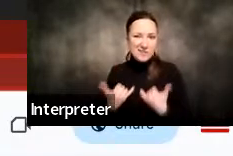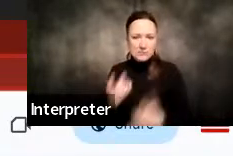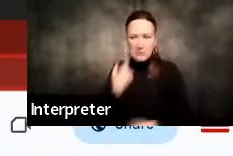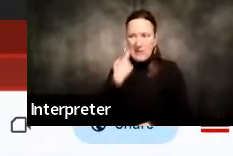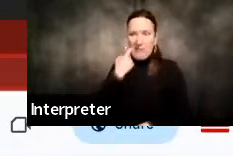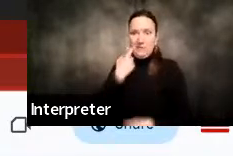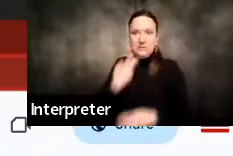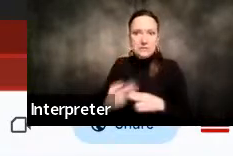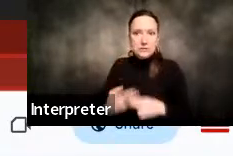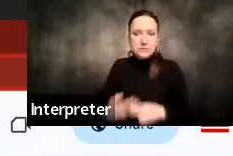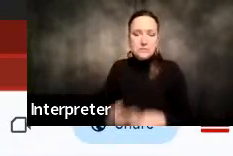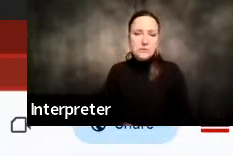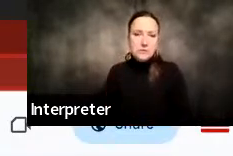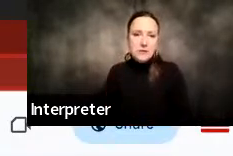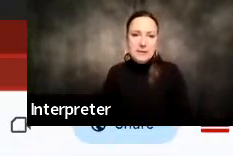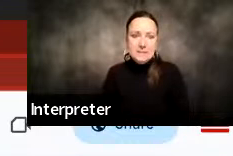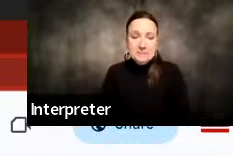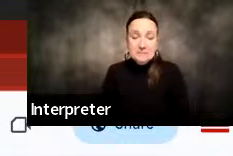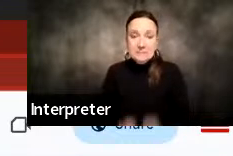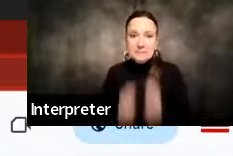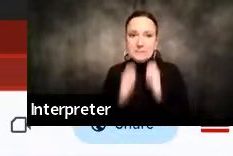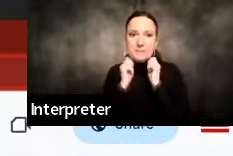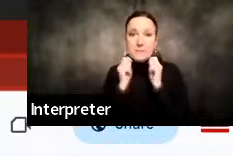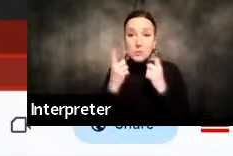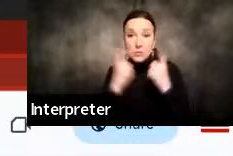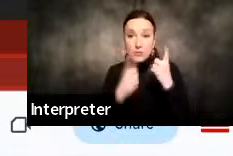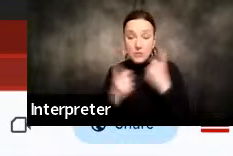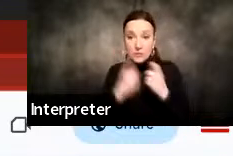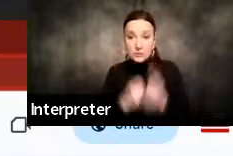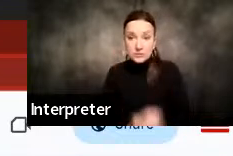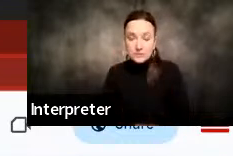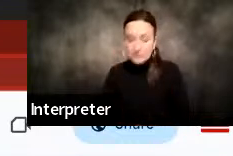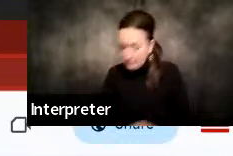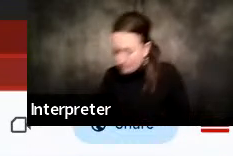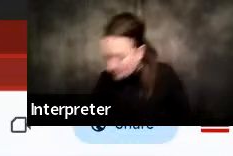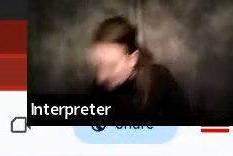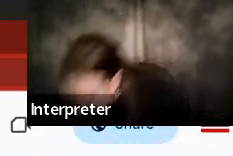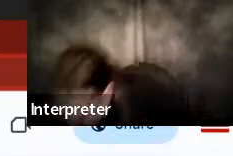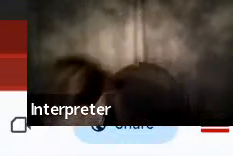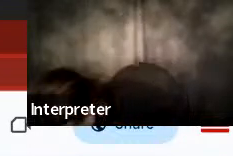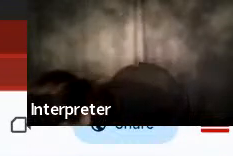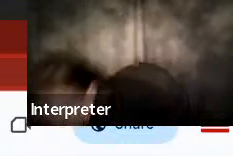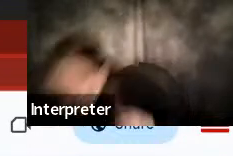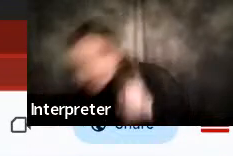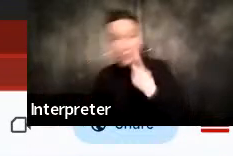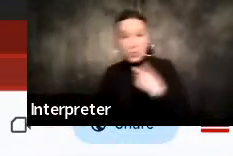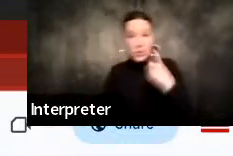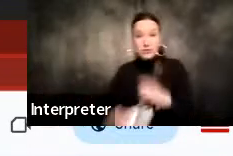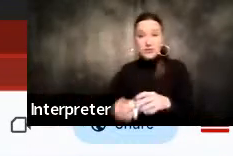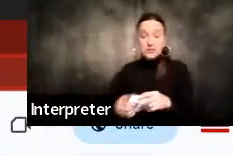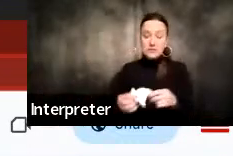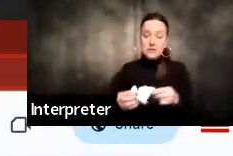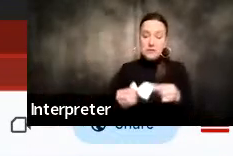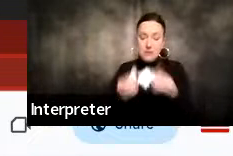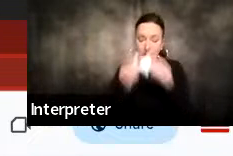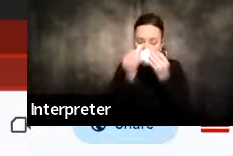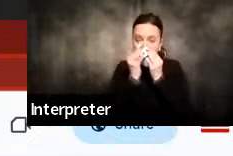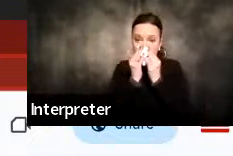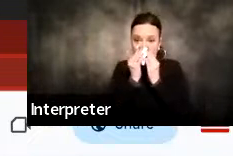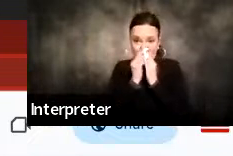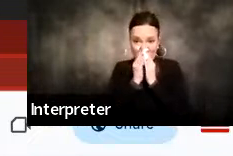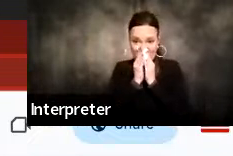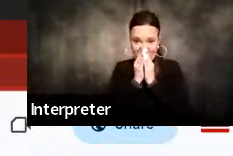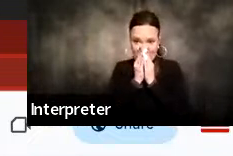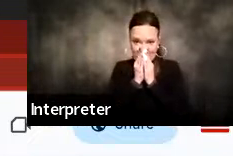spoke of. Any questions? Thank you, Mr. Stout. Yes, any questions from the commission? Feel free to raise your hand and